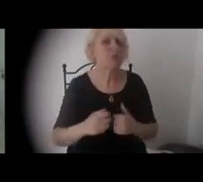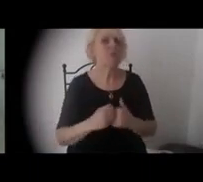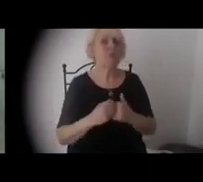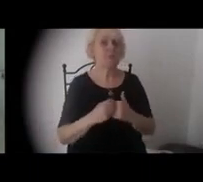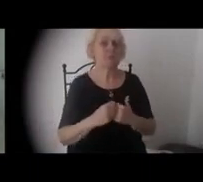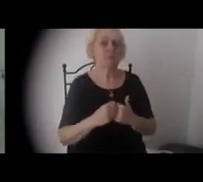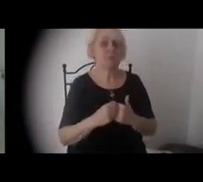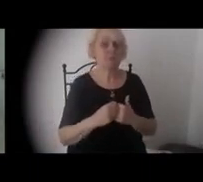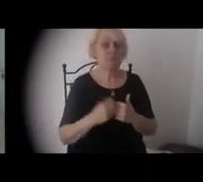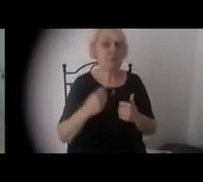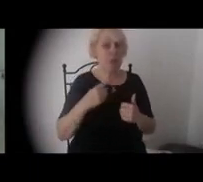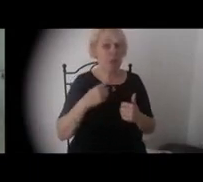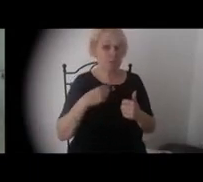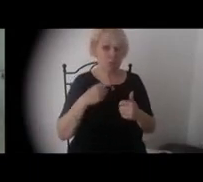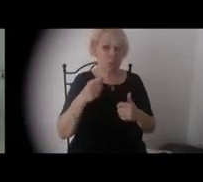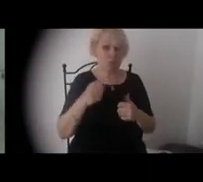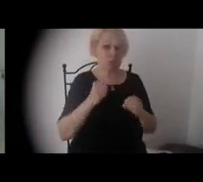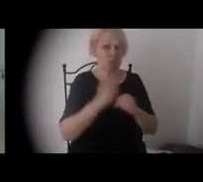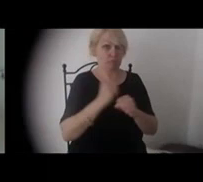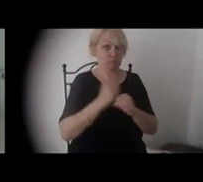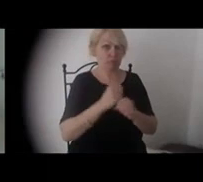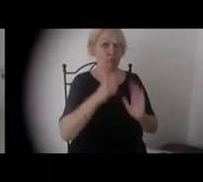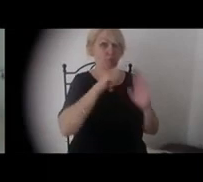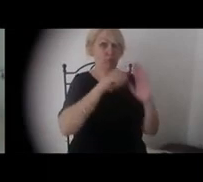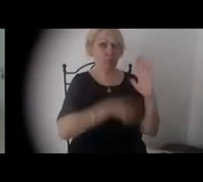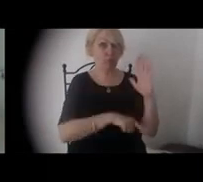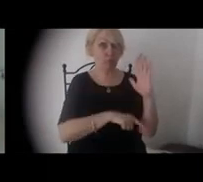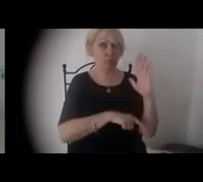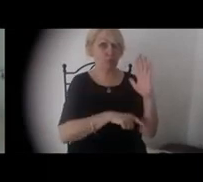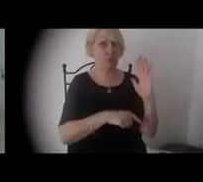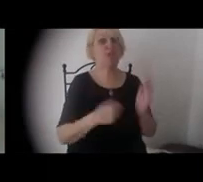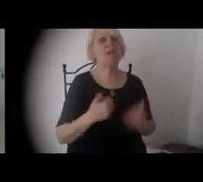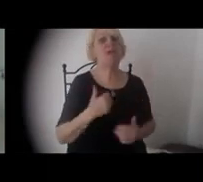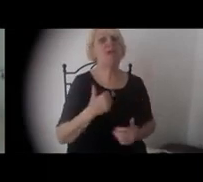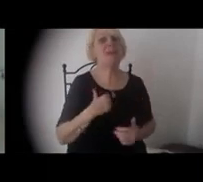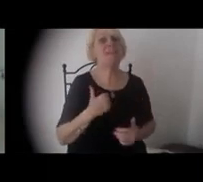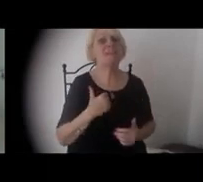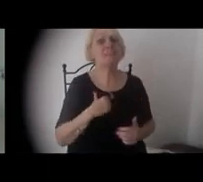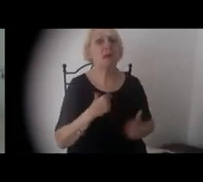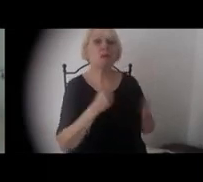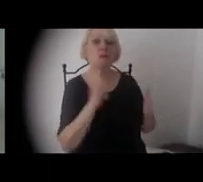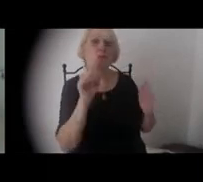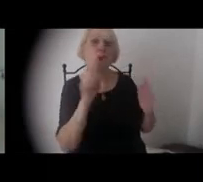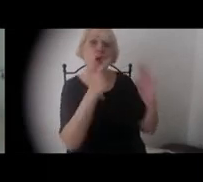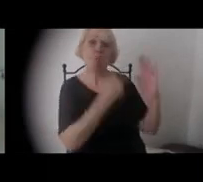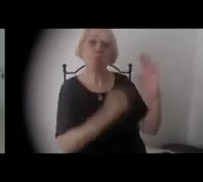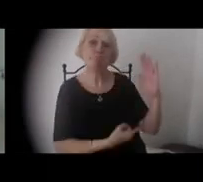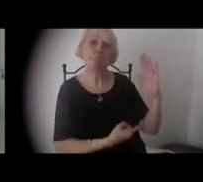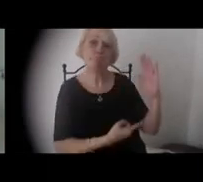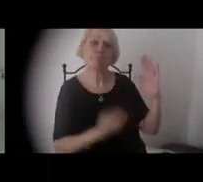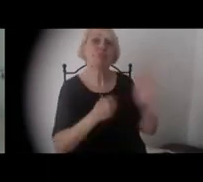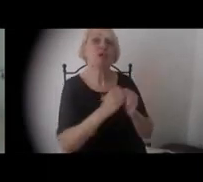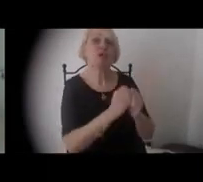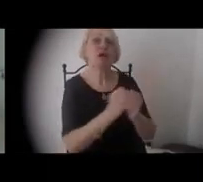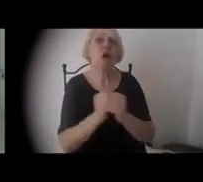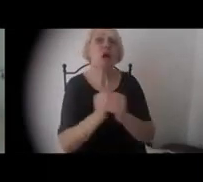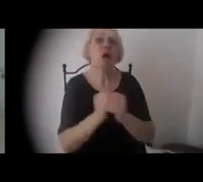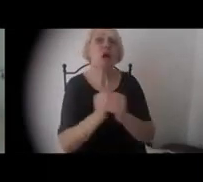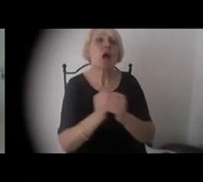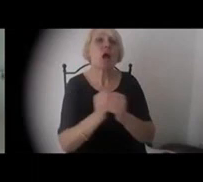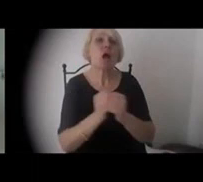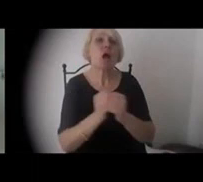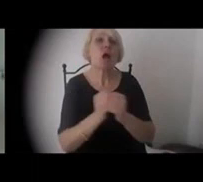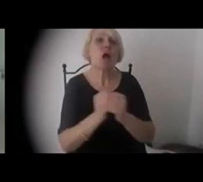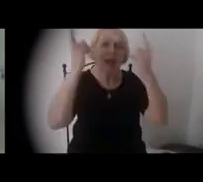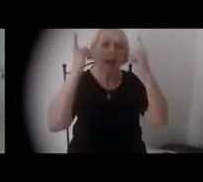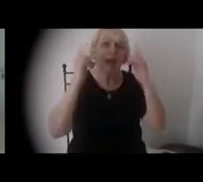was a levelling up of what the expectations should be. That's been sent to all school in agreement with head teachers. So what we are looking